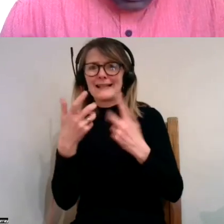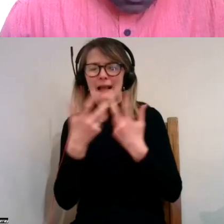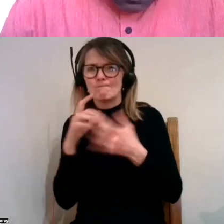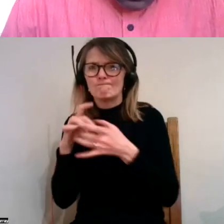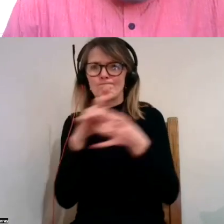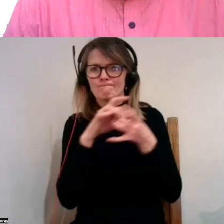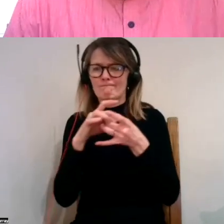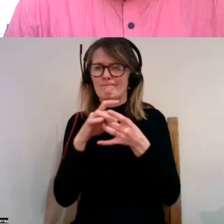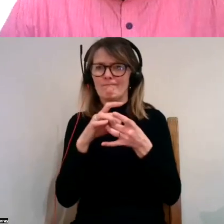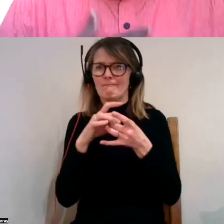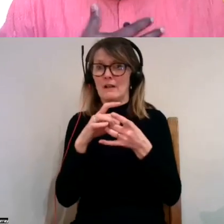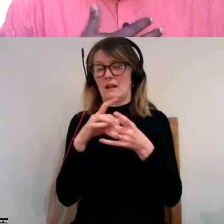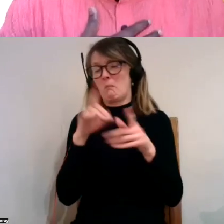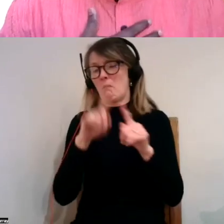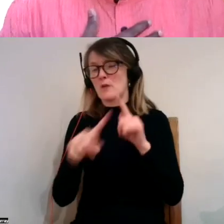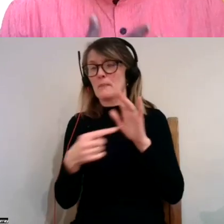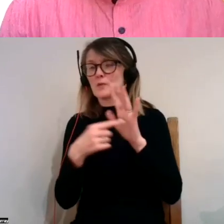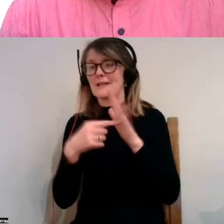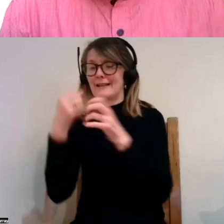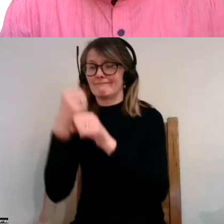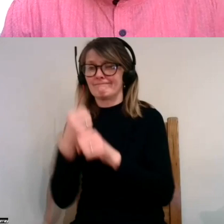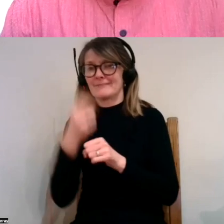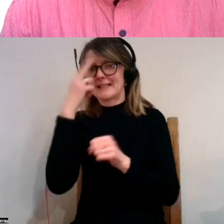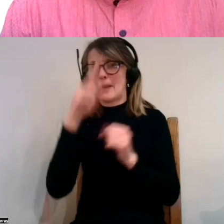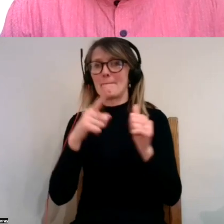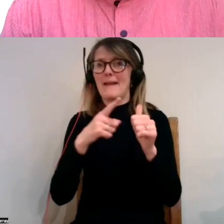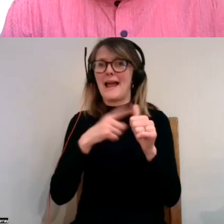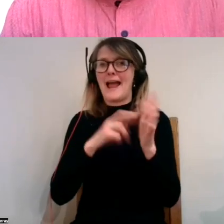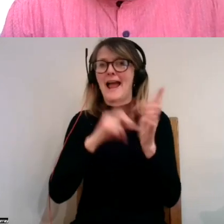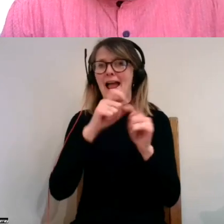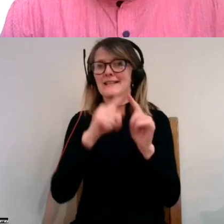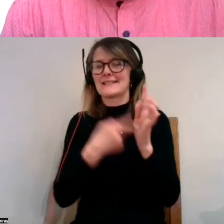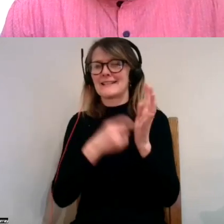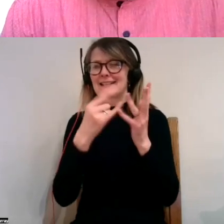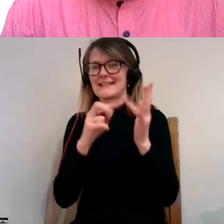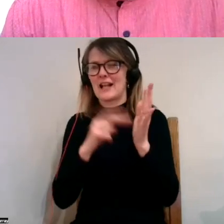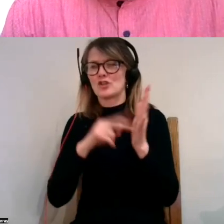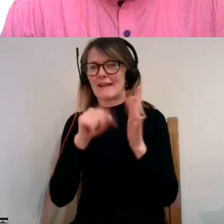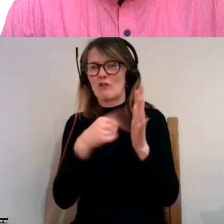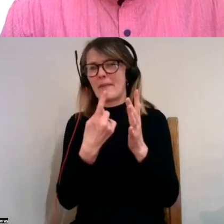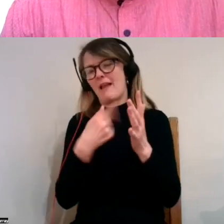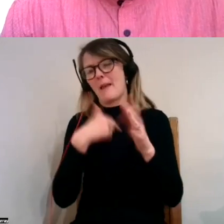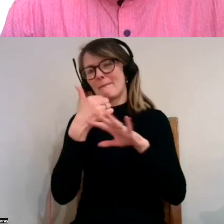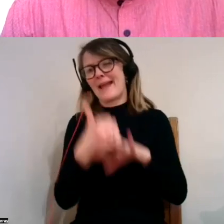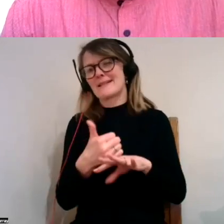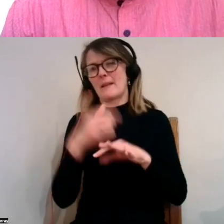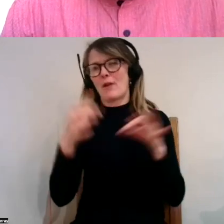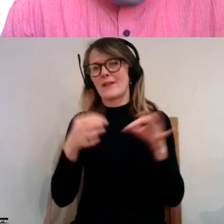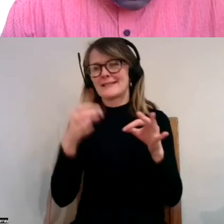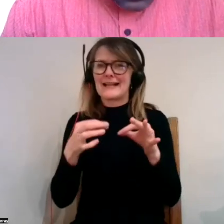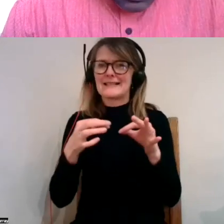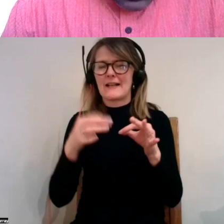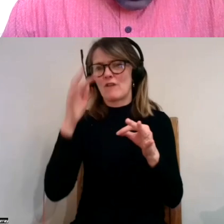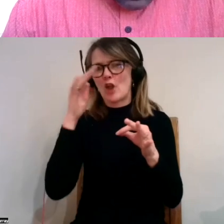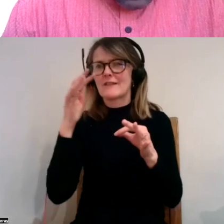the church. I'm Anderson Jeremiah, and I'm based in the Department of Politics, Philosophy and Religion at Lancaster